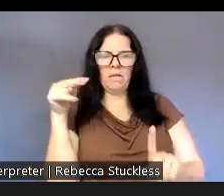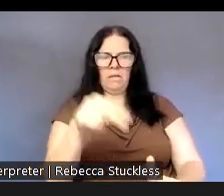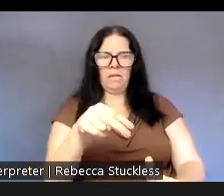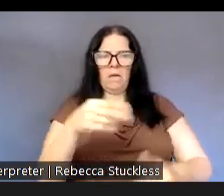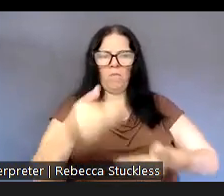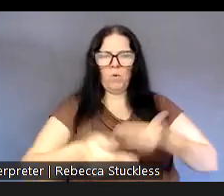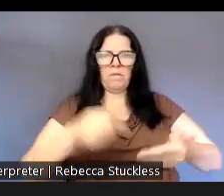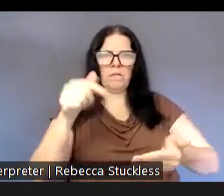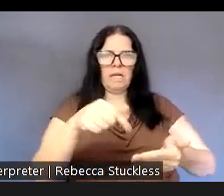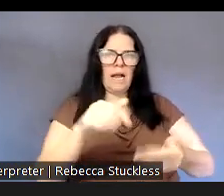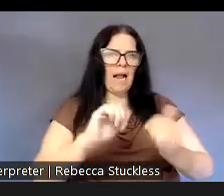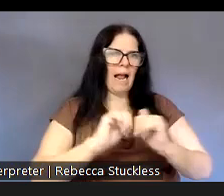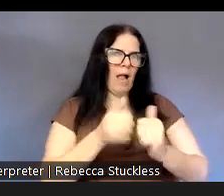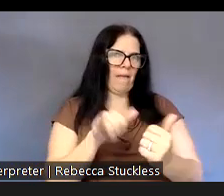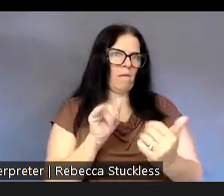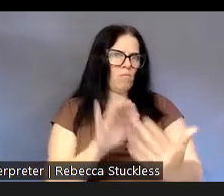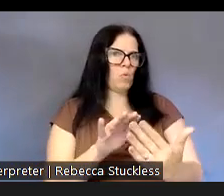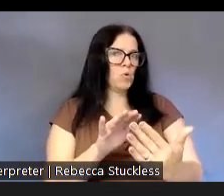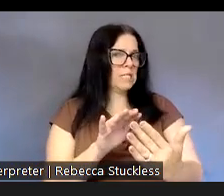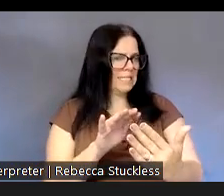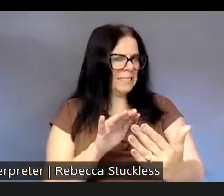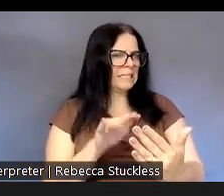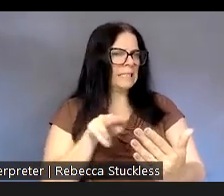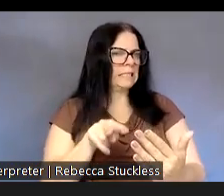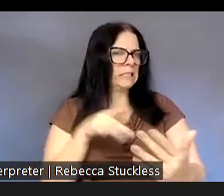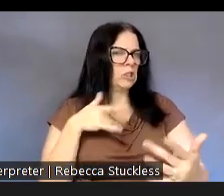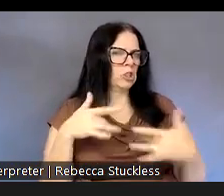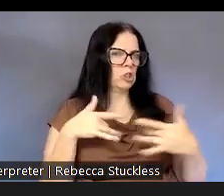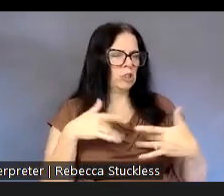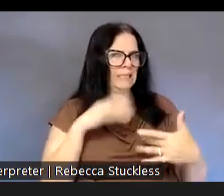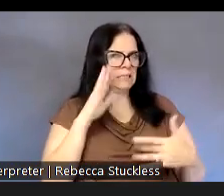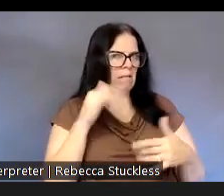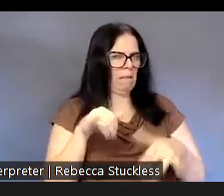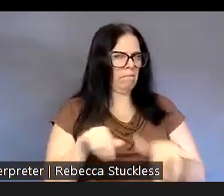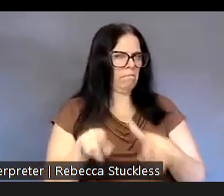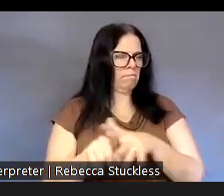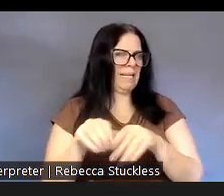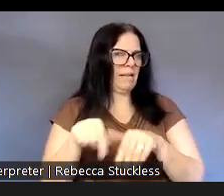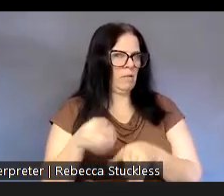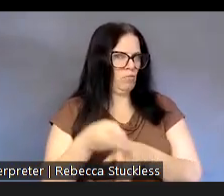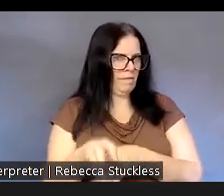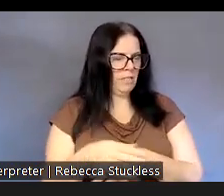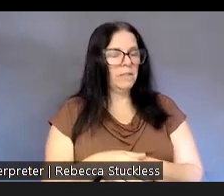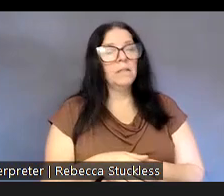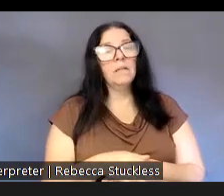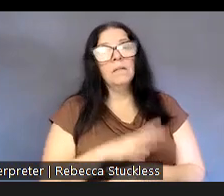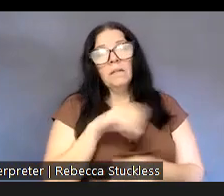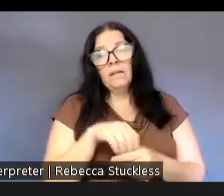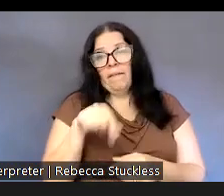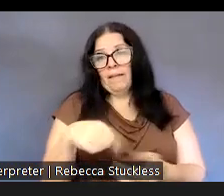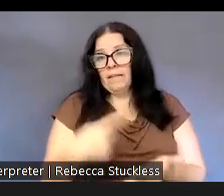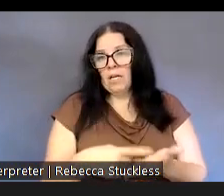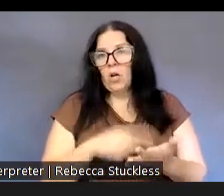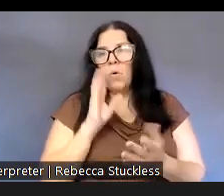concern about a trend that's happening in the profession. As part of that discussion, we'll revisit